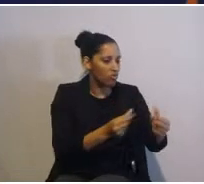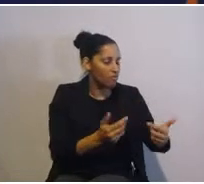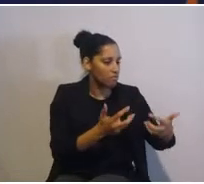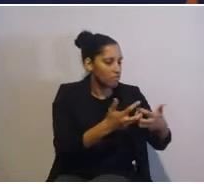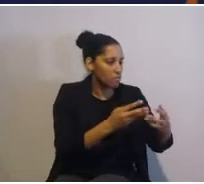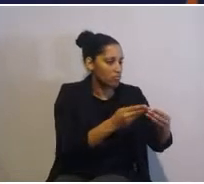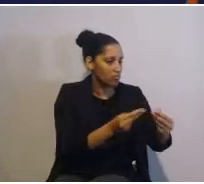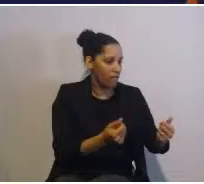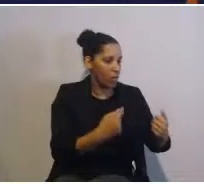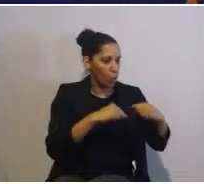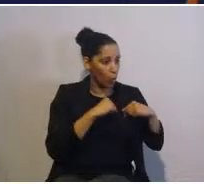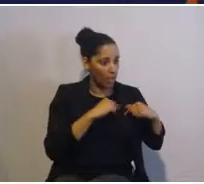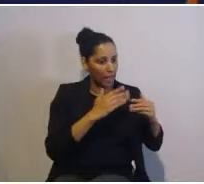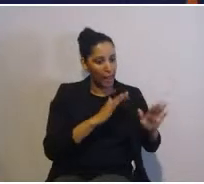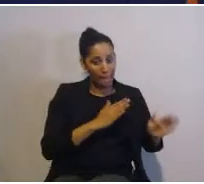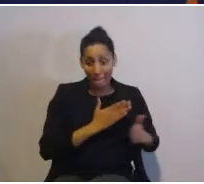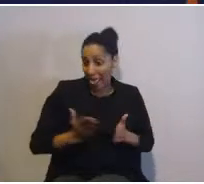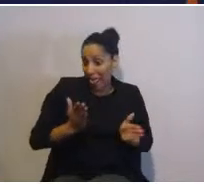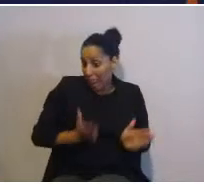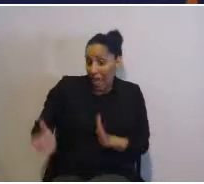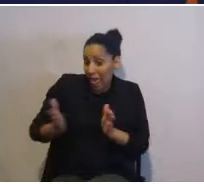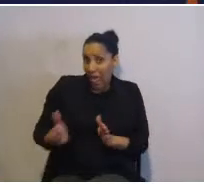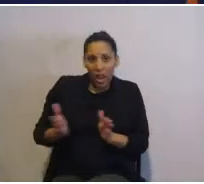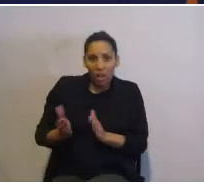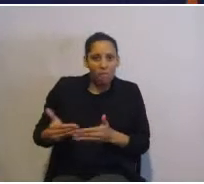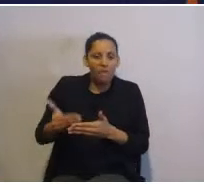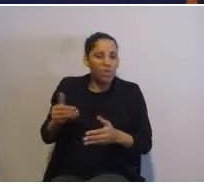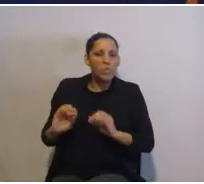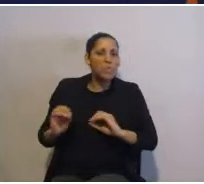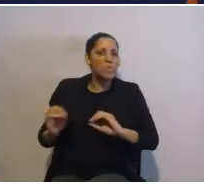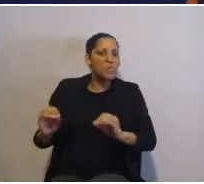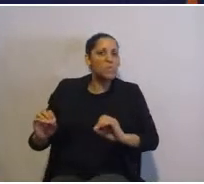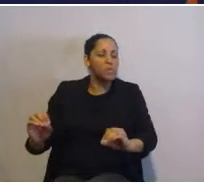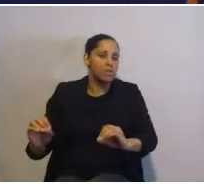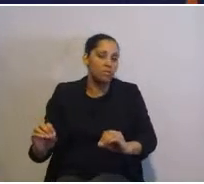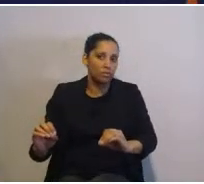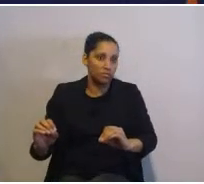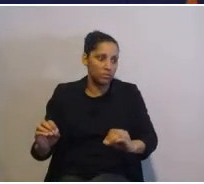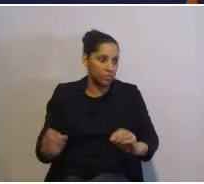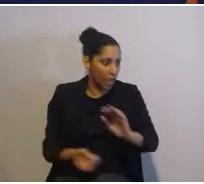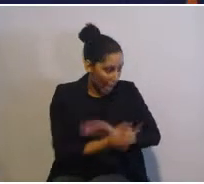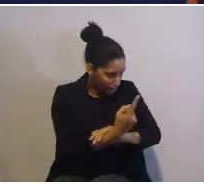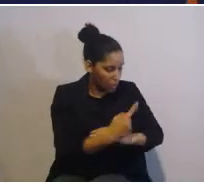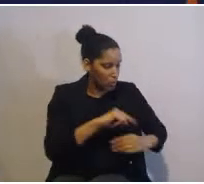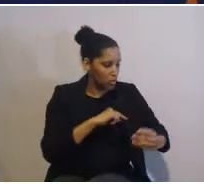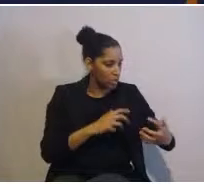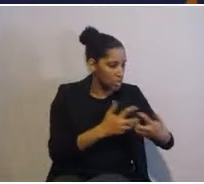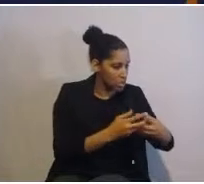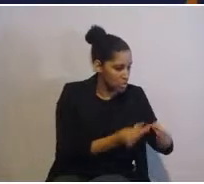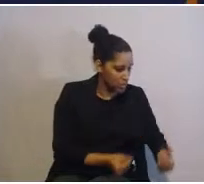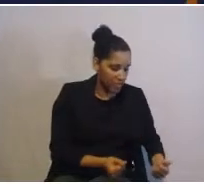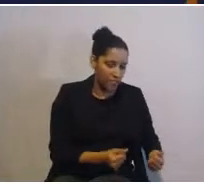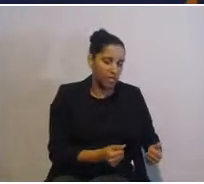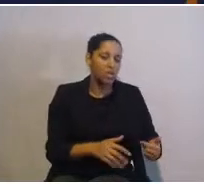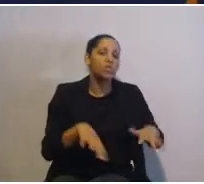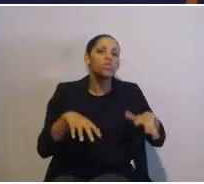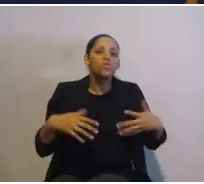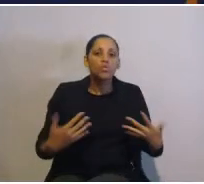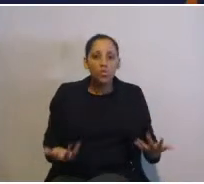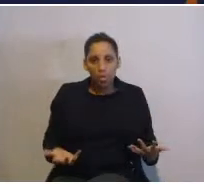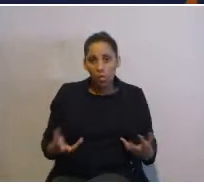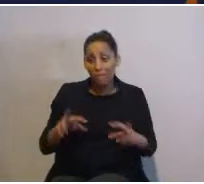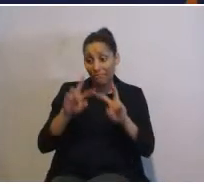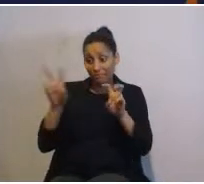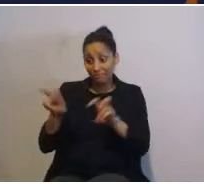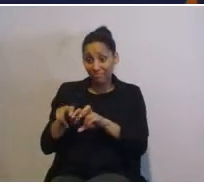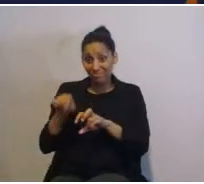the GS Group CFO has mentioned, that if Eskom is continuing to load